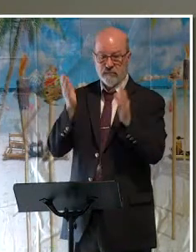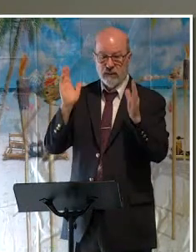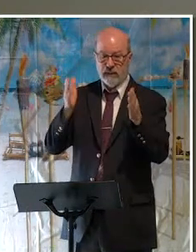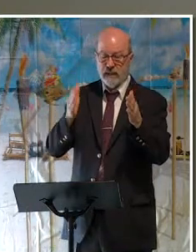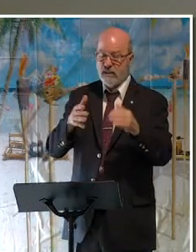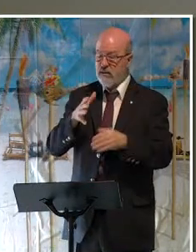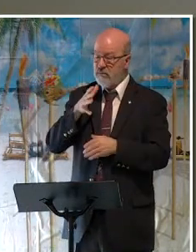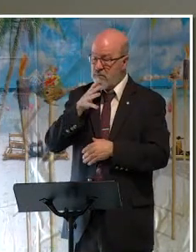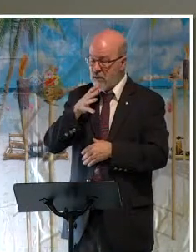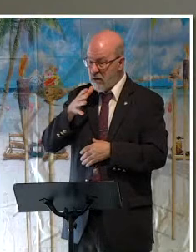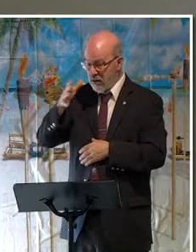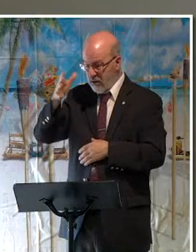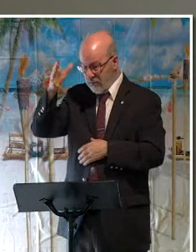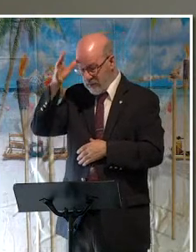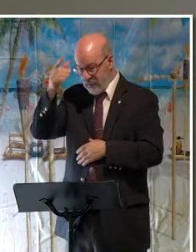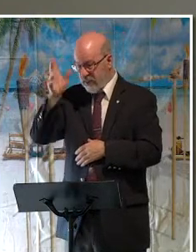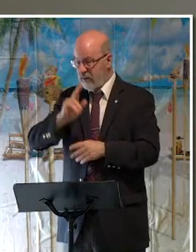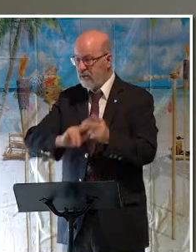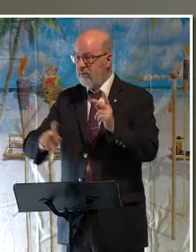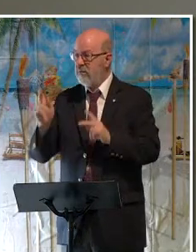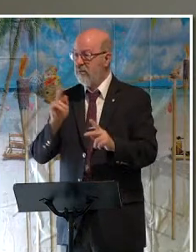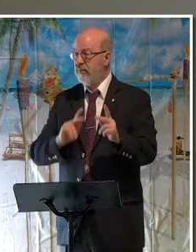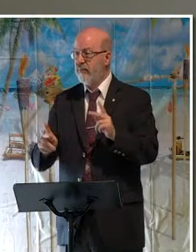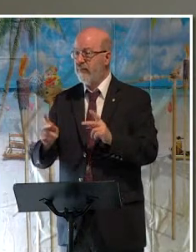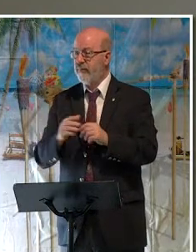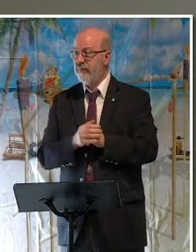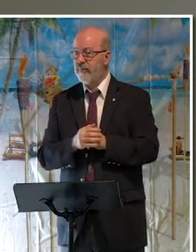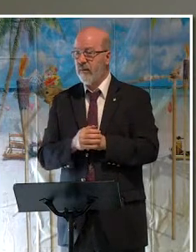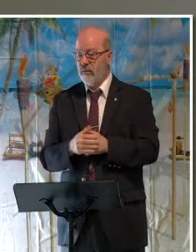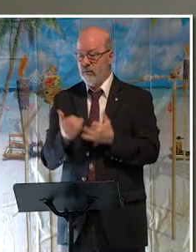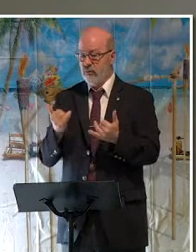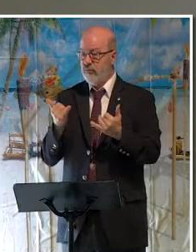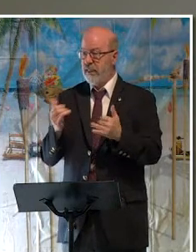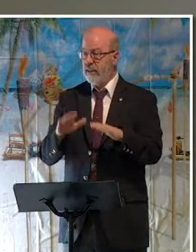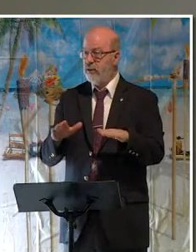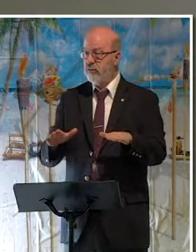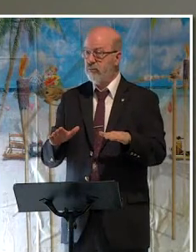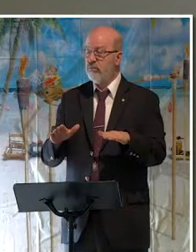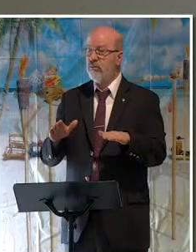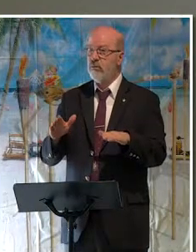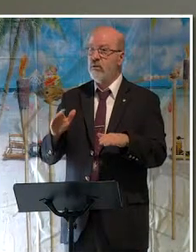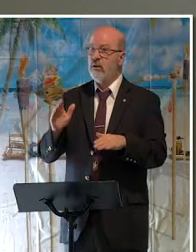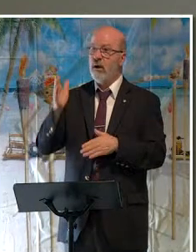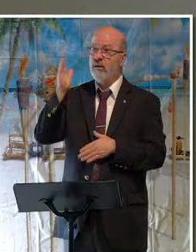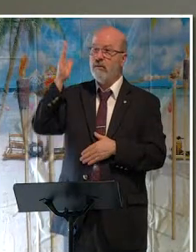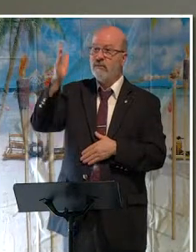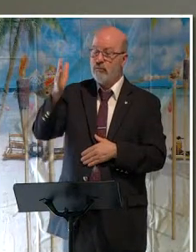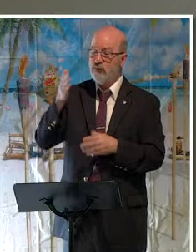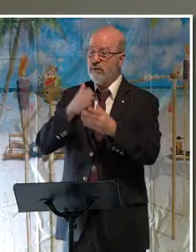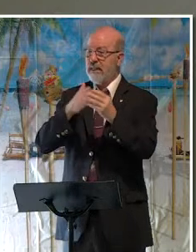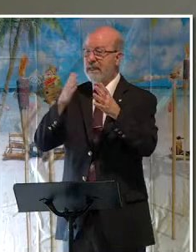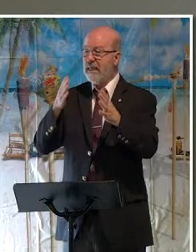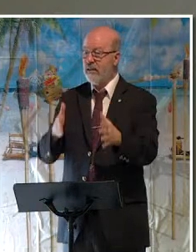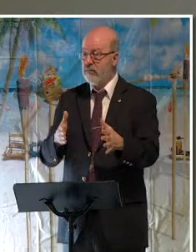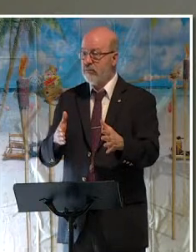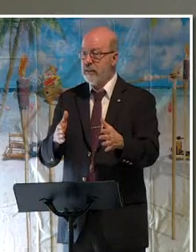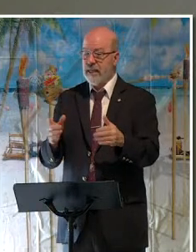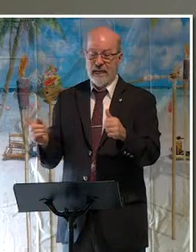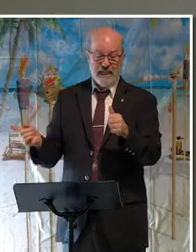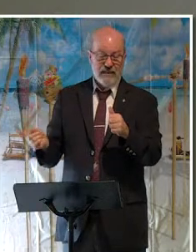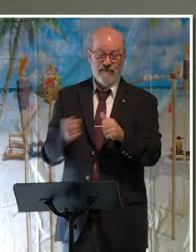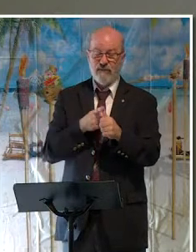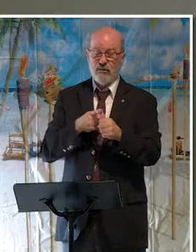of mom and dad and God's people. Today's children are tomorrow's leaders. And the